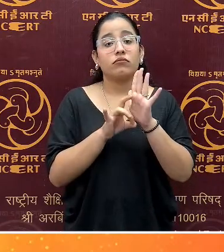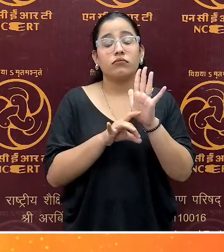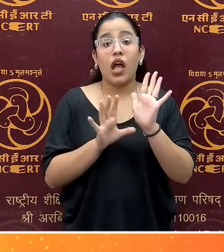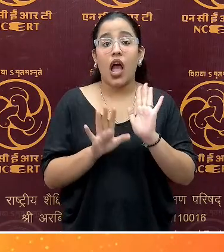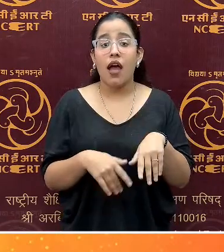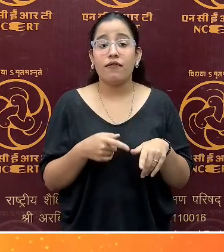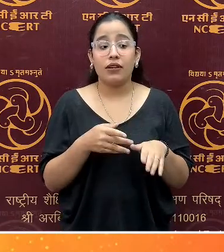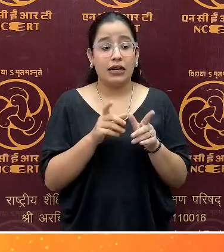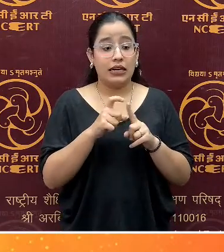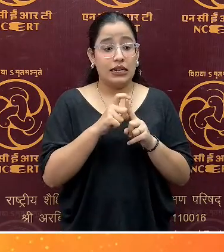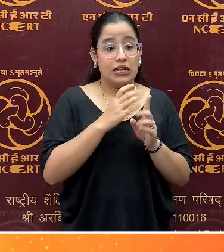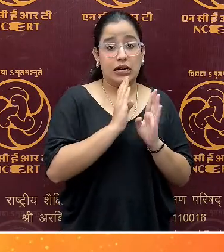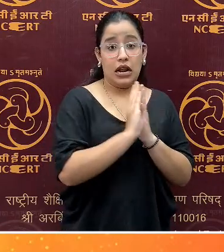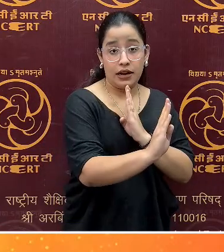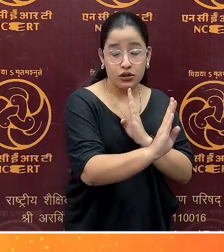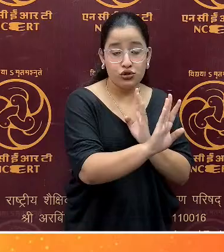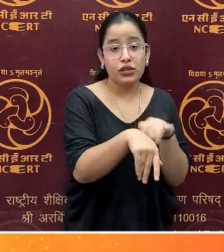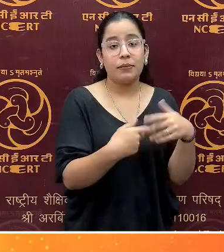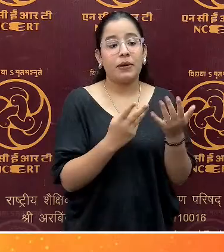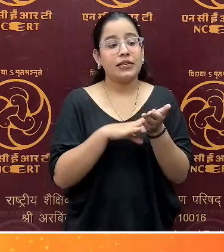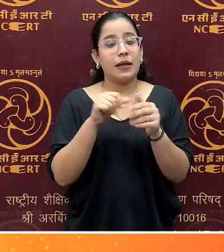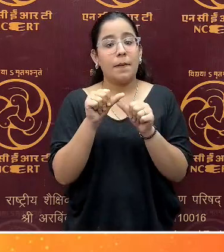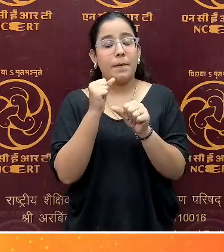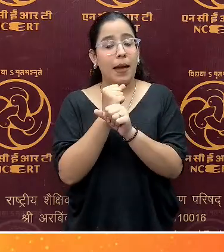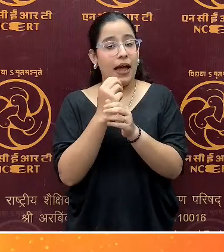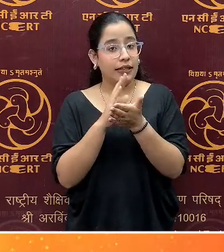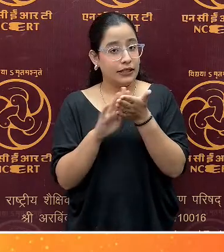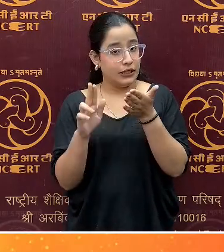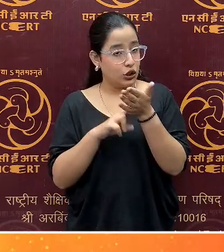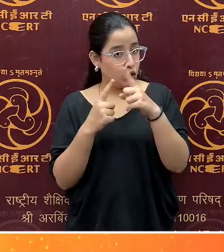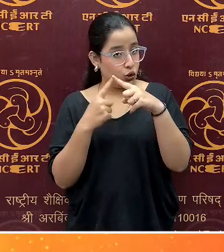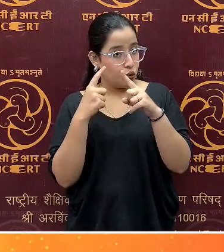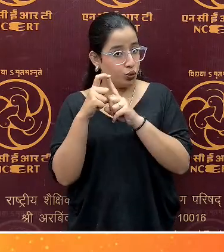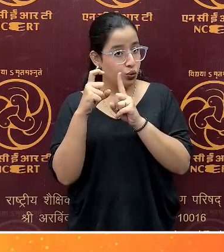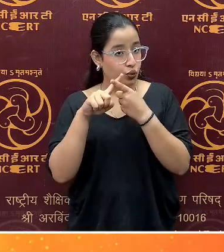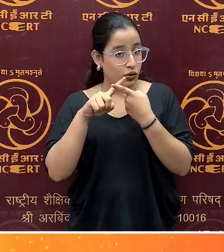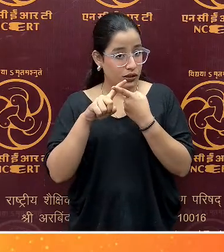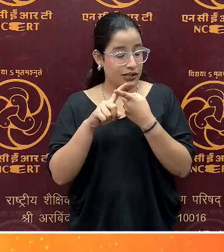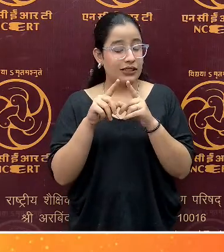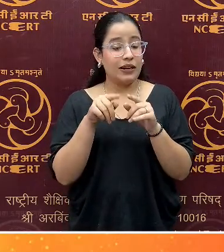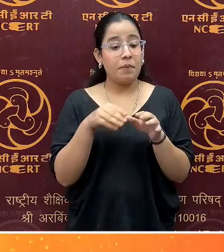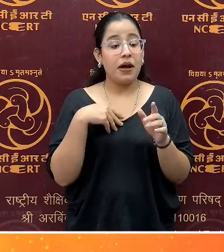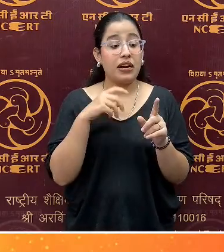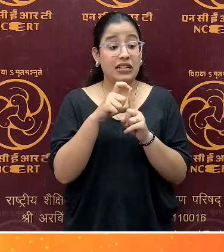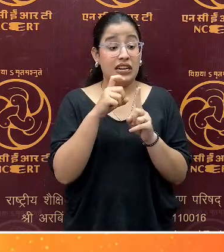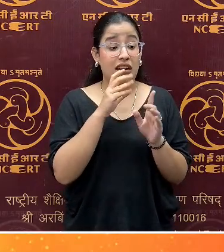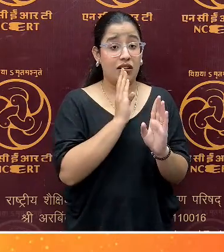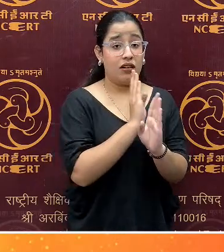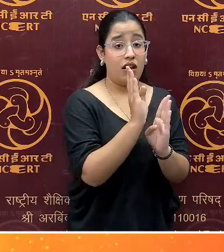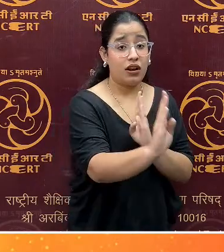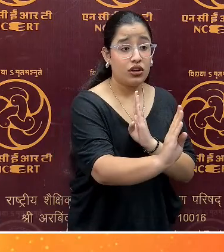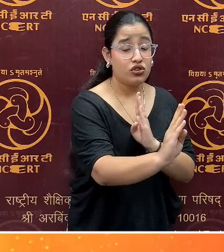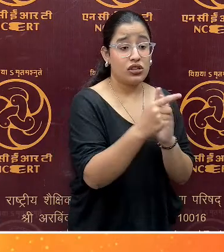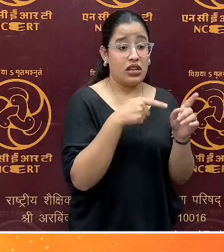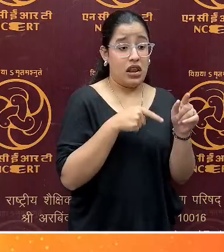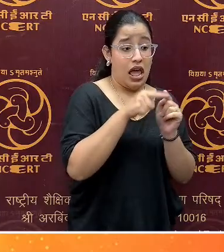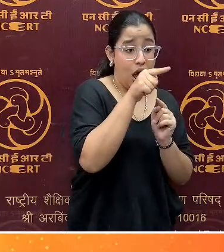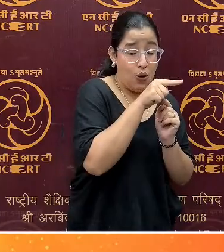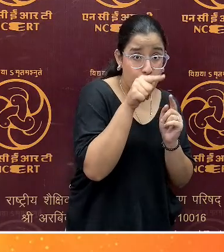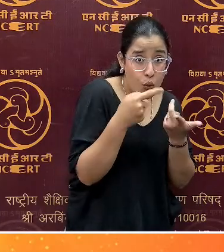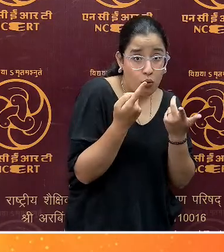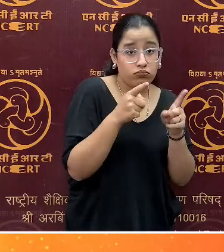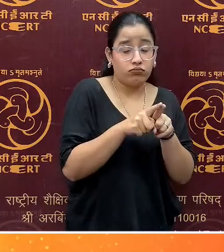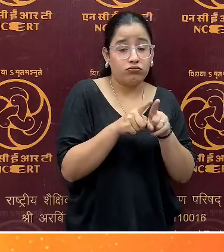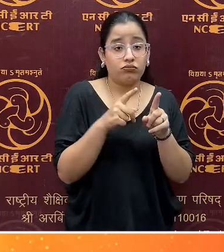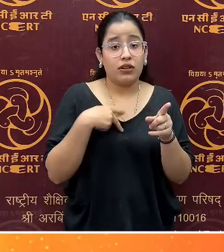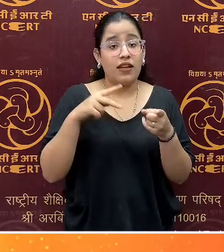has direction as well as magnitude. So magnitude will get the length, but direction, the arrow over the vector